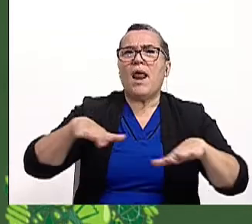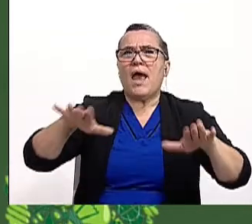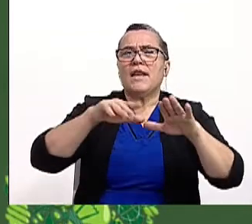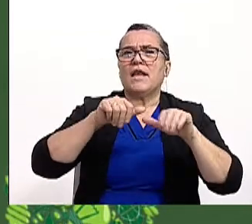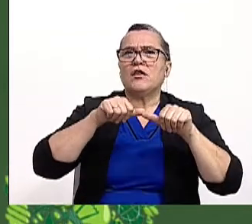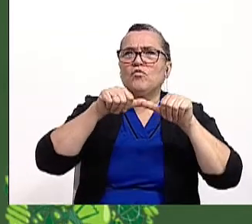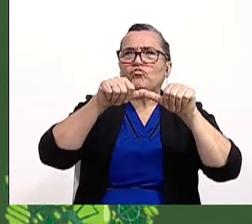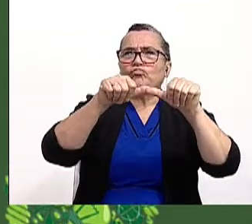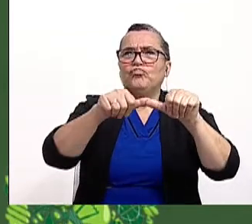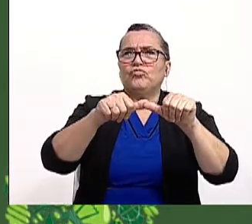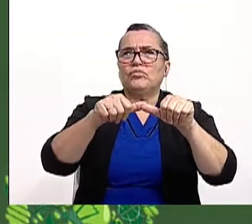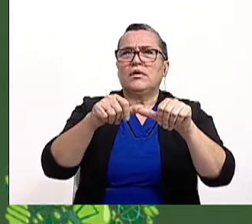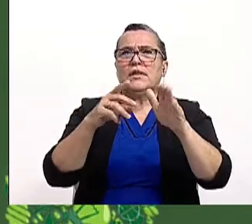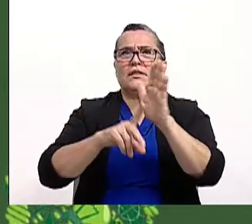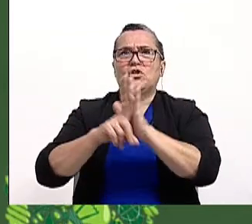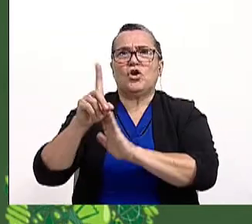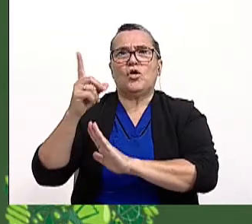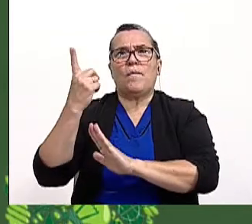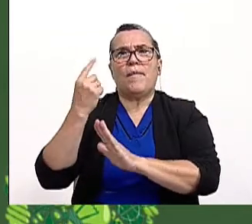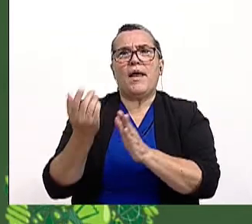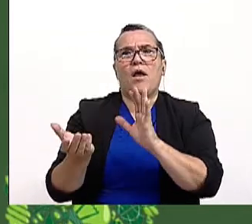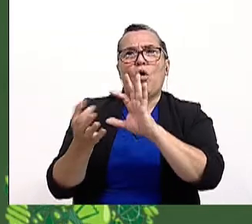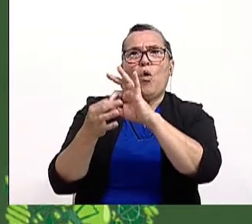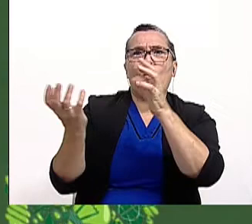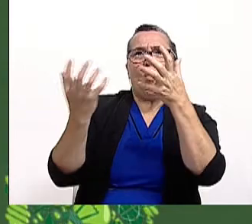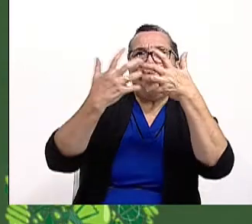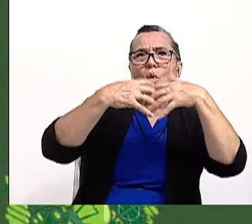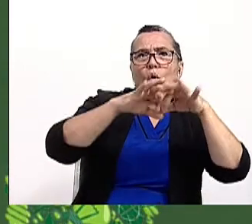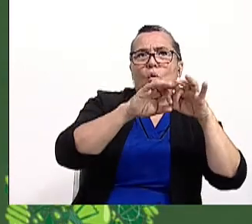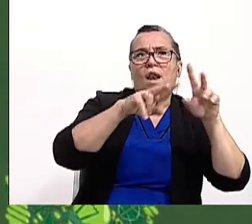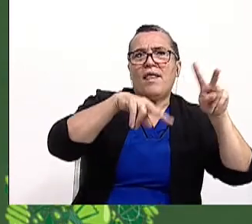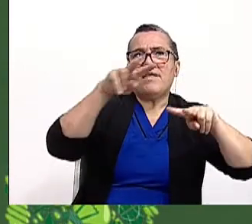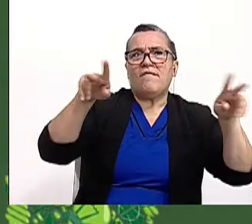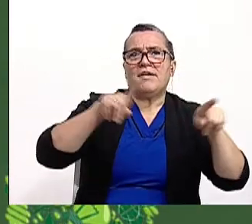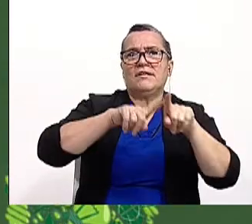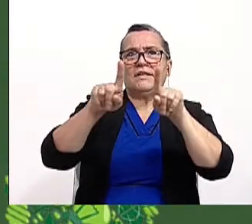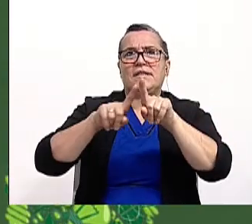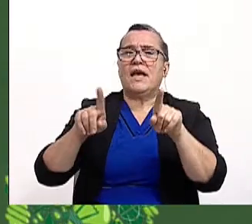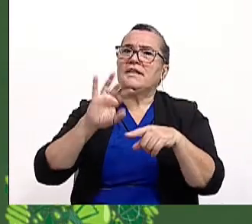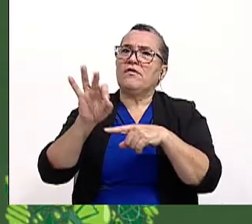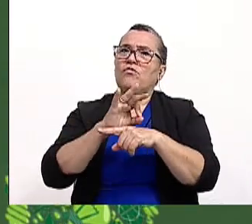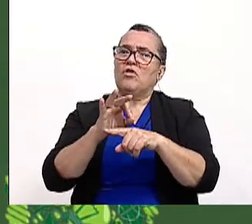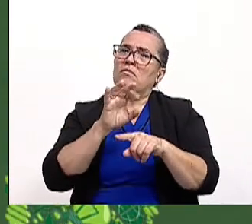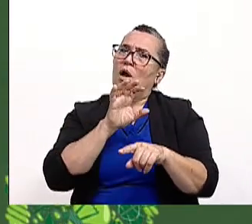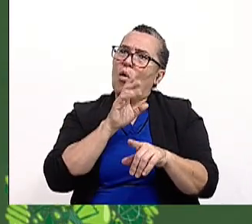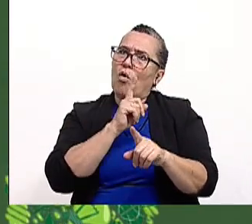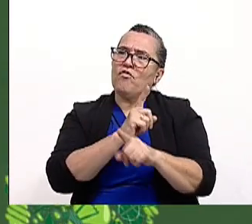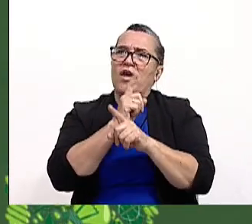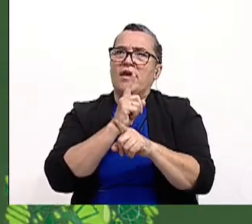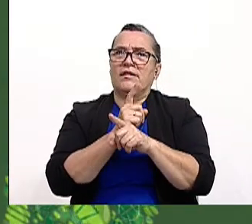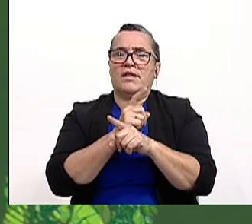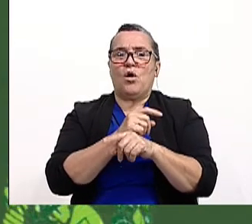the conservation and biodiversity with the proper use of natural resources.